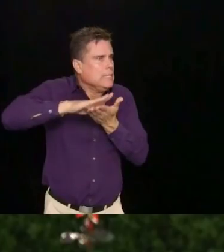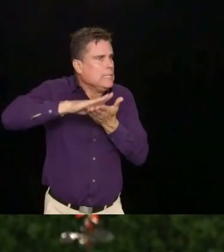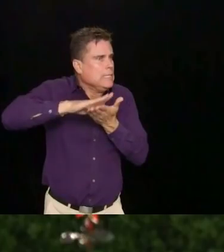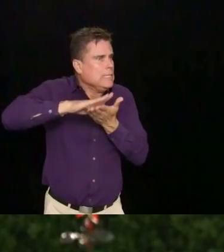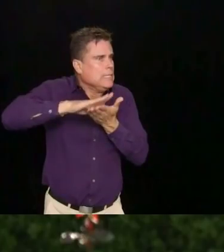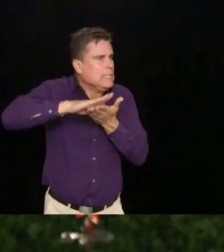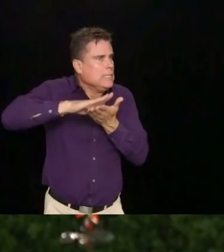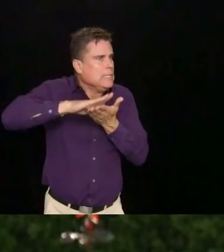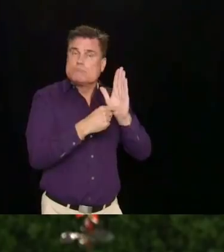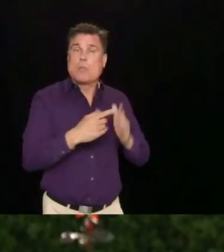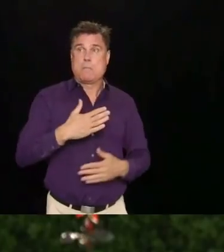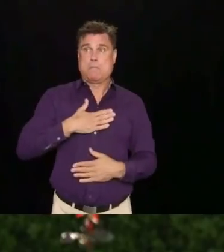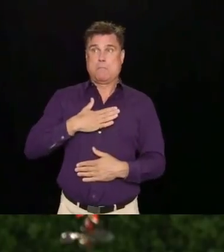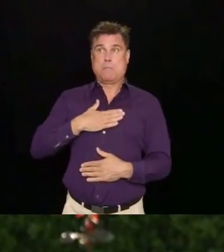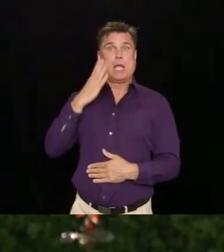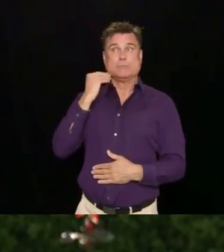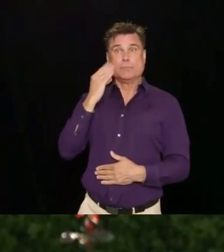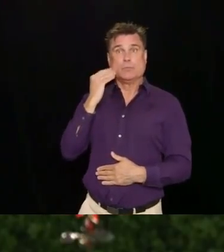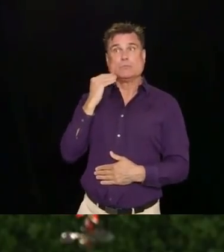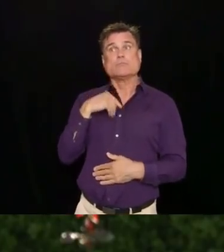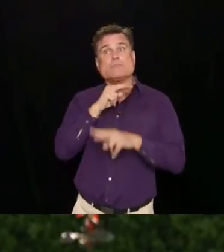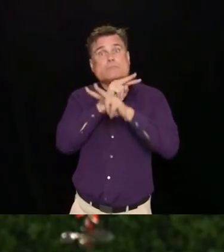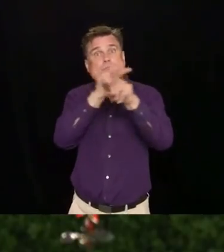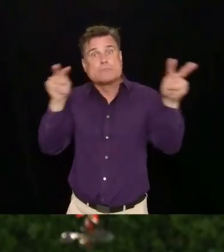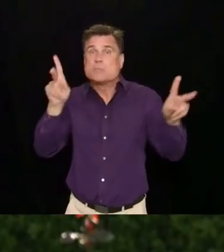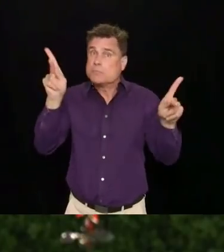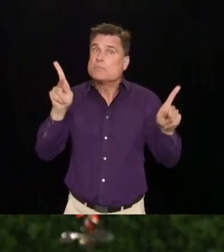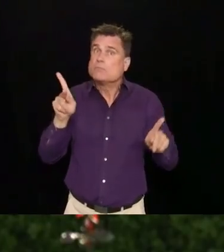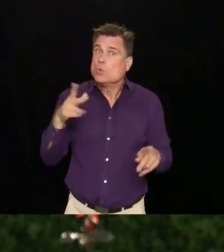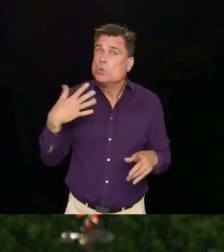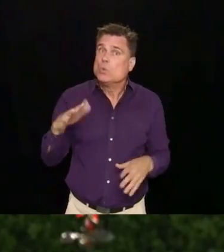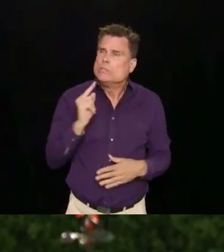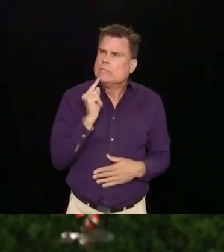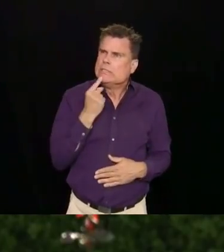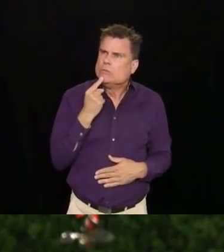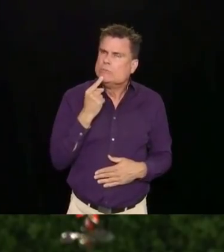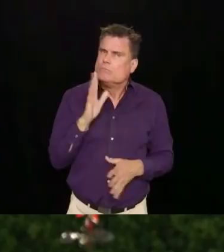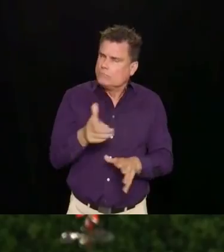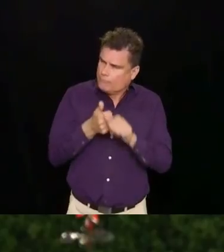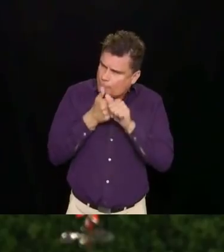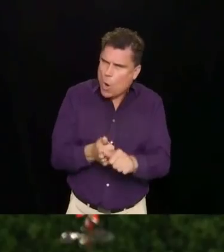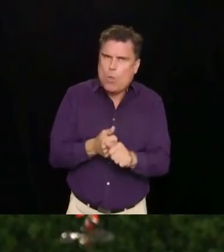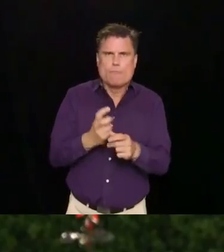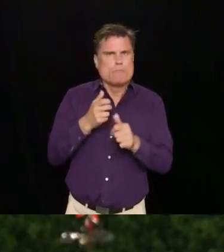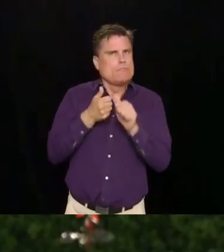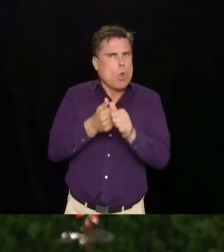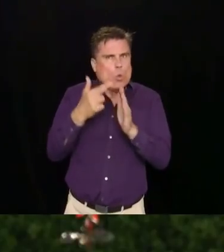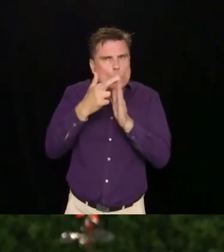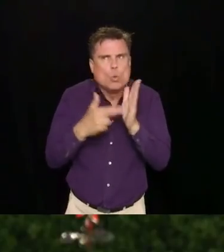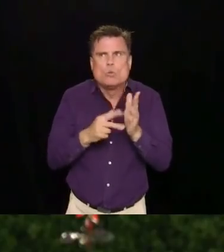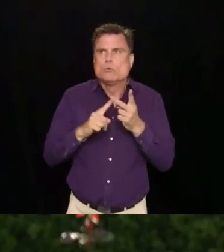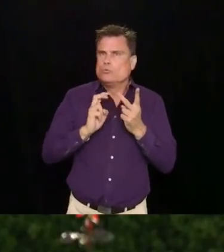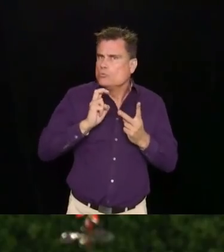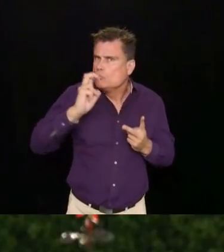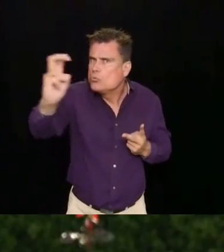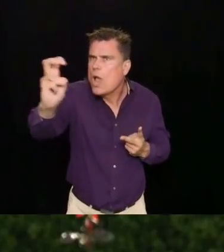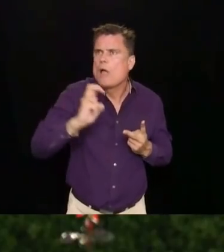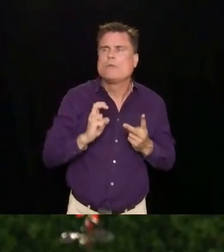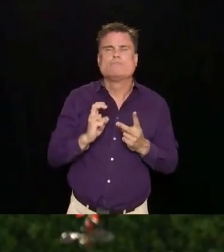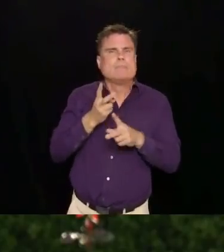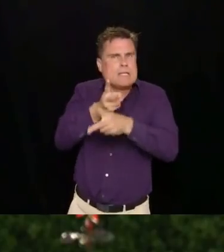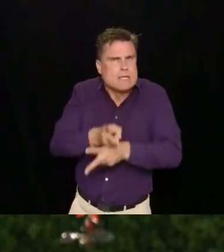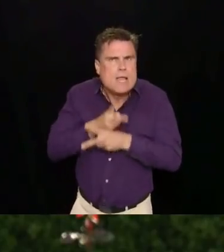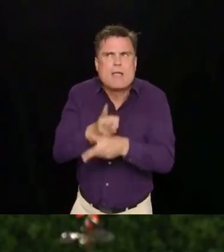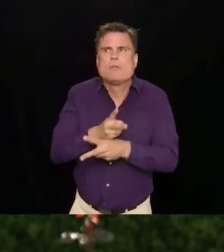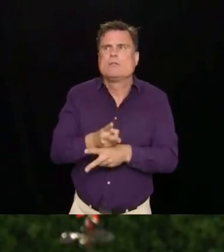the experience around BC. So there, it's following the rules. But when you're traveling, I think it's understanding where you're going and